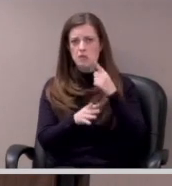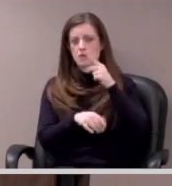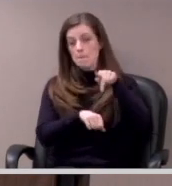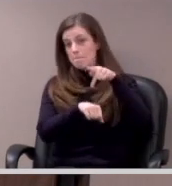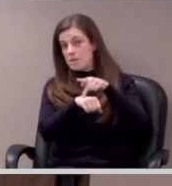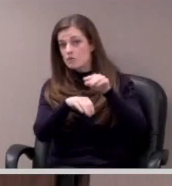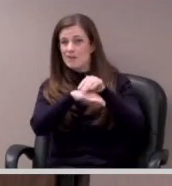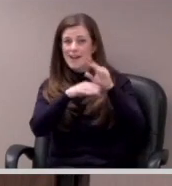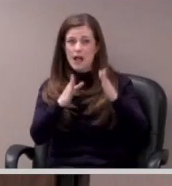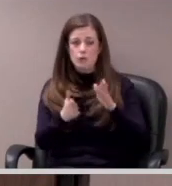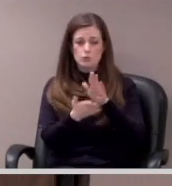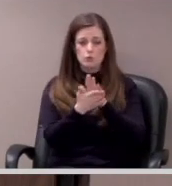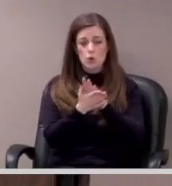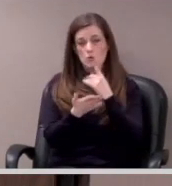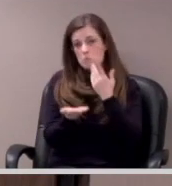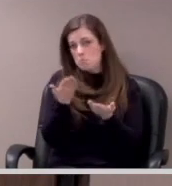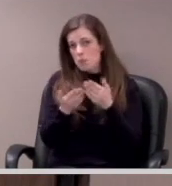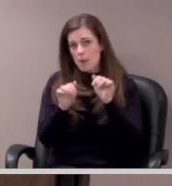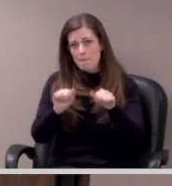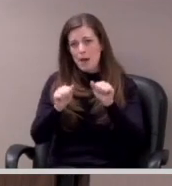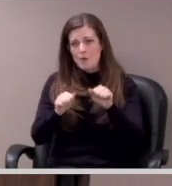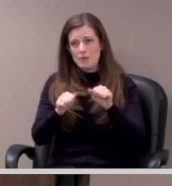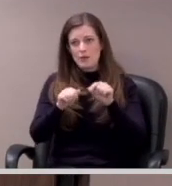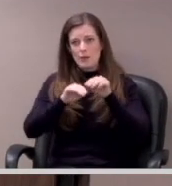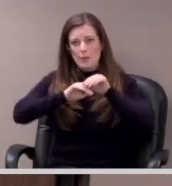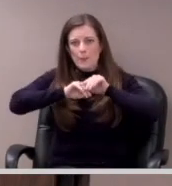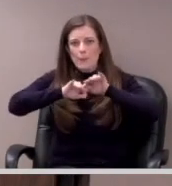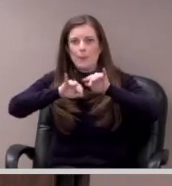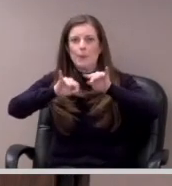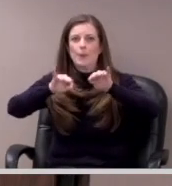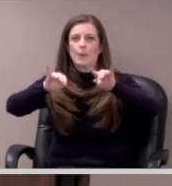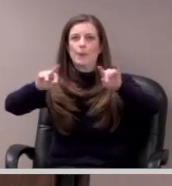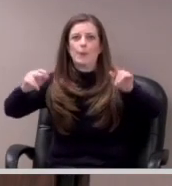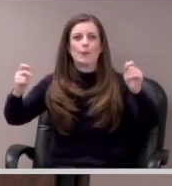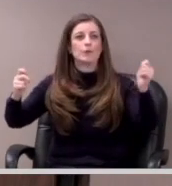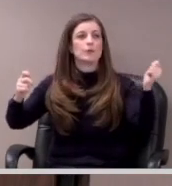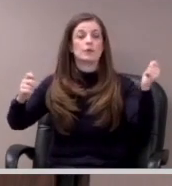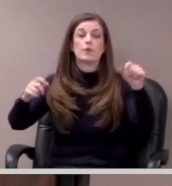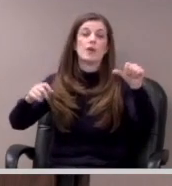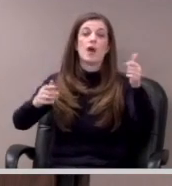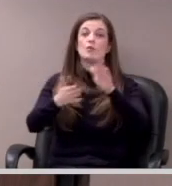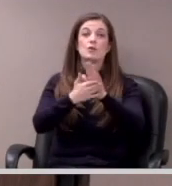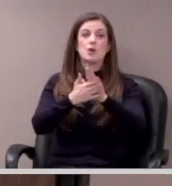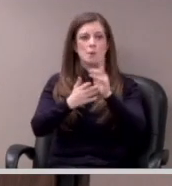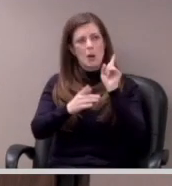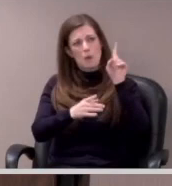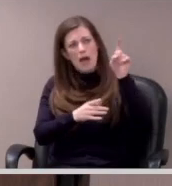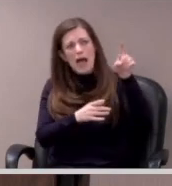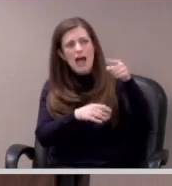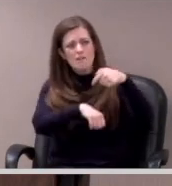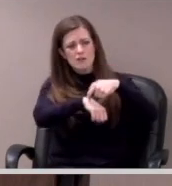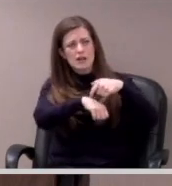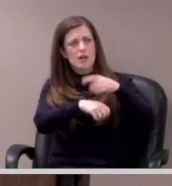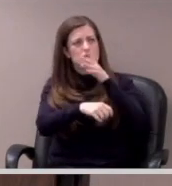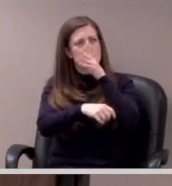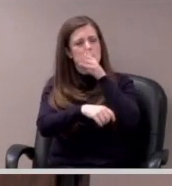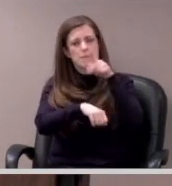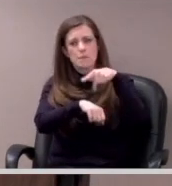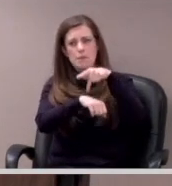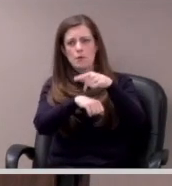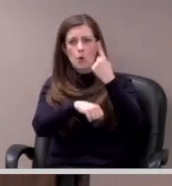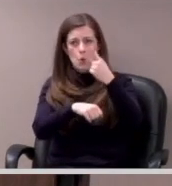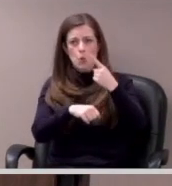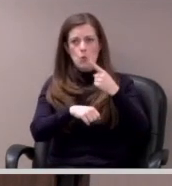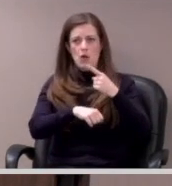could possibly be a snowball effect between other schools. But when I went to request the time to speak with the principal, one of the